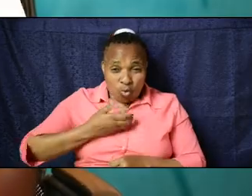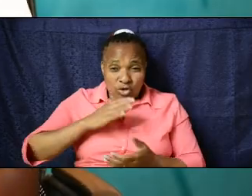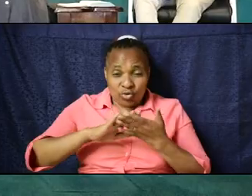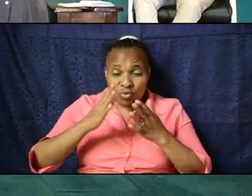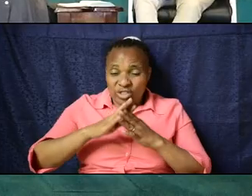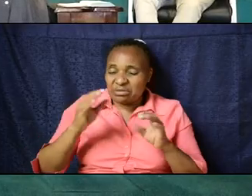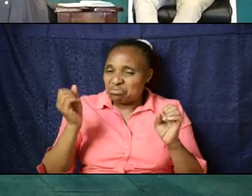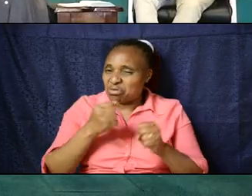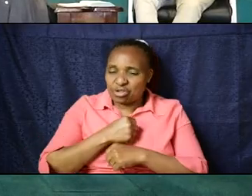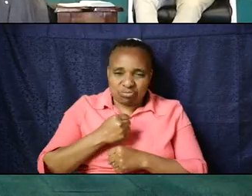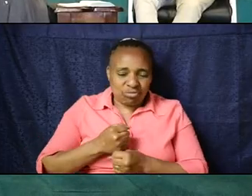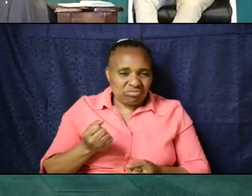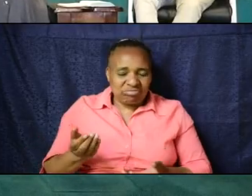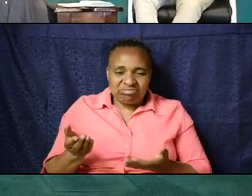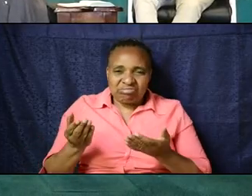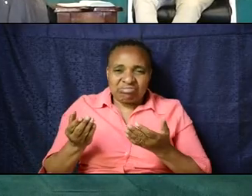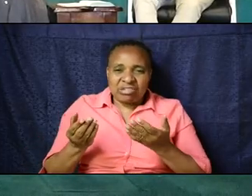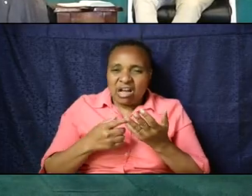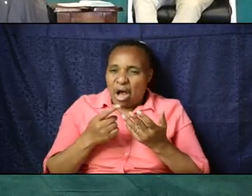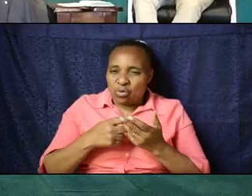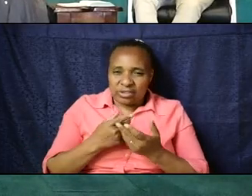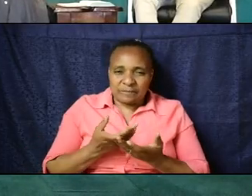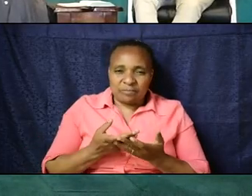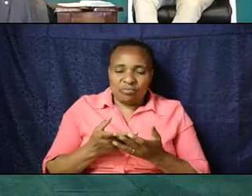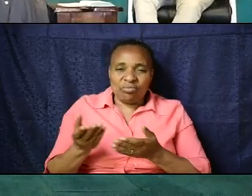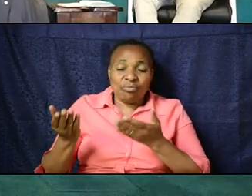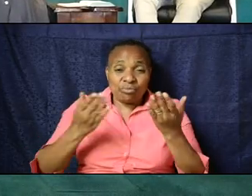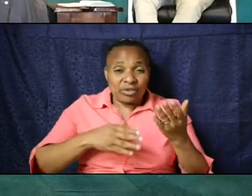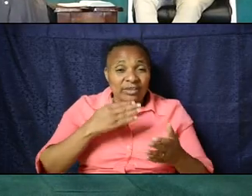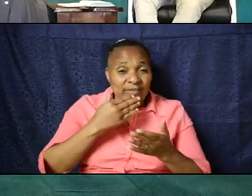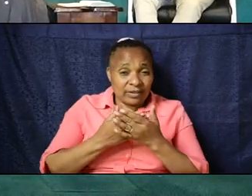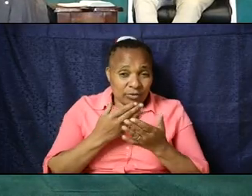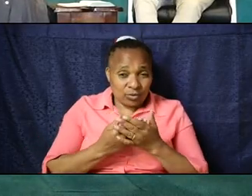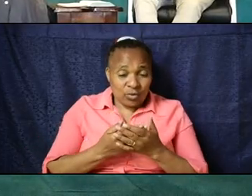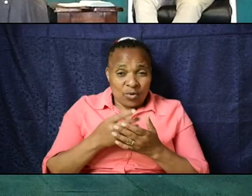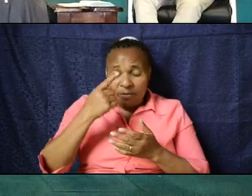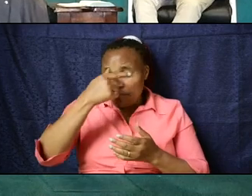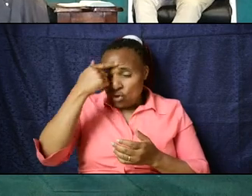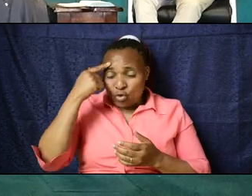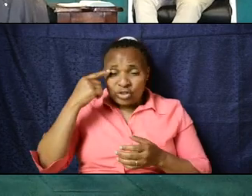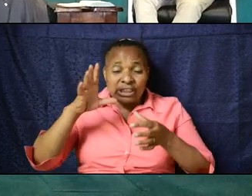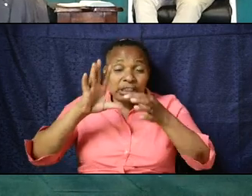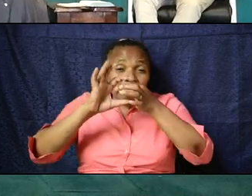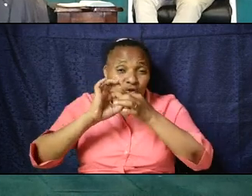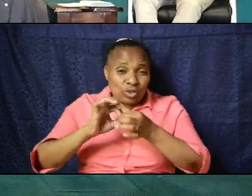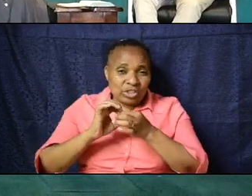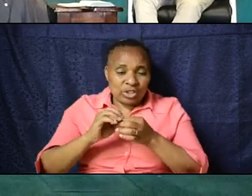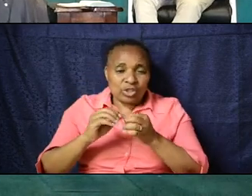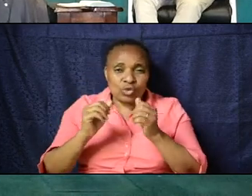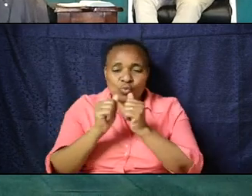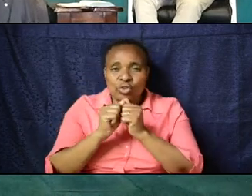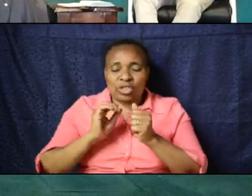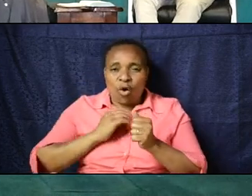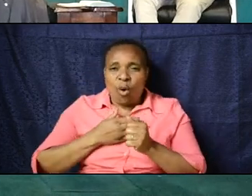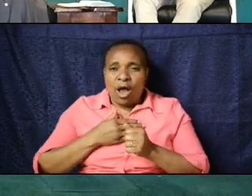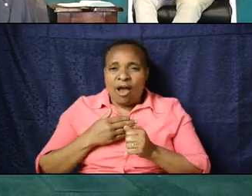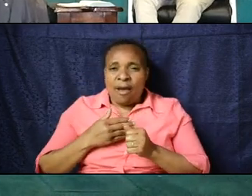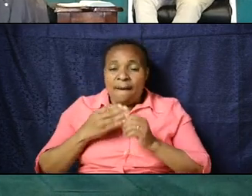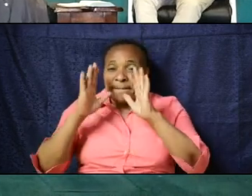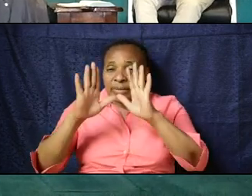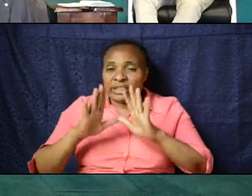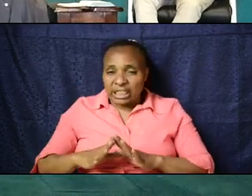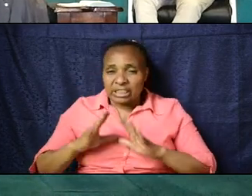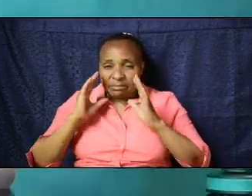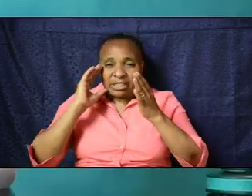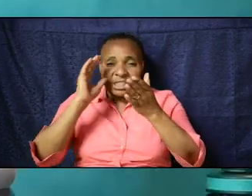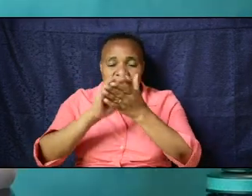Amen. And I like you've brought that in, because that also ties up into our fundamental belief for this